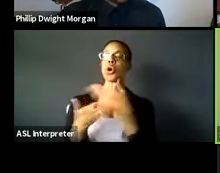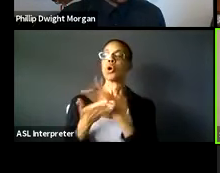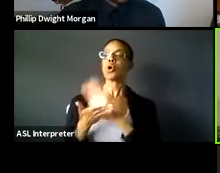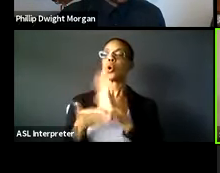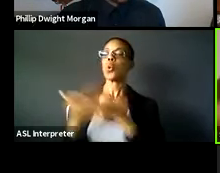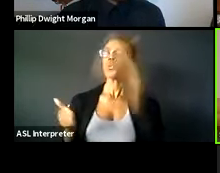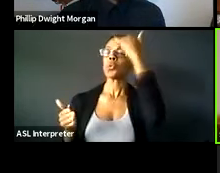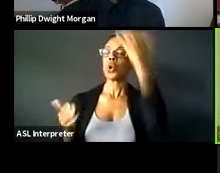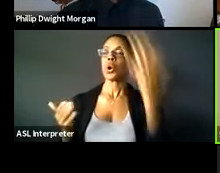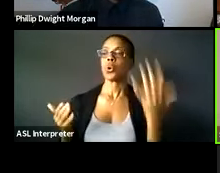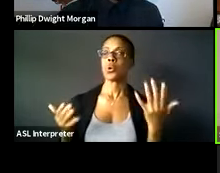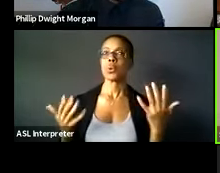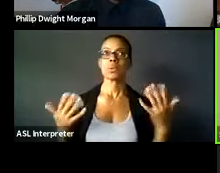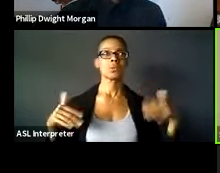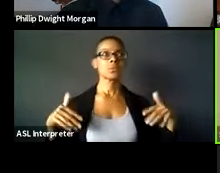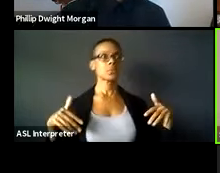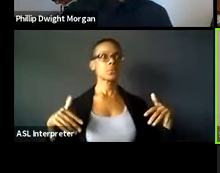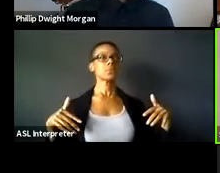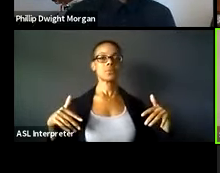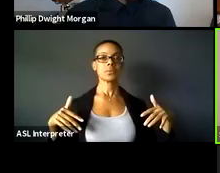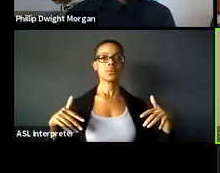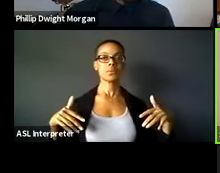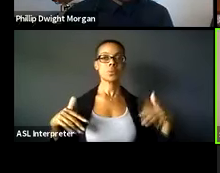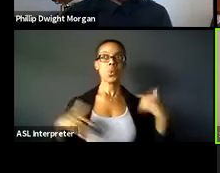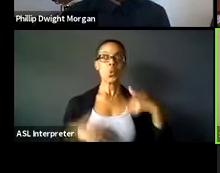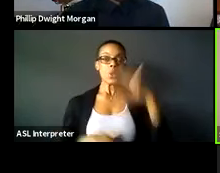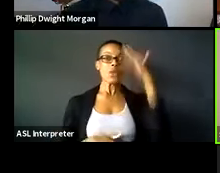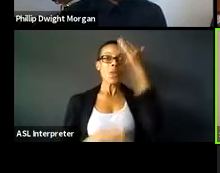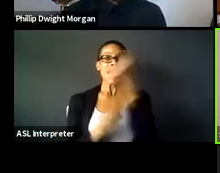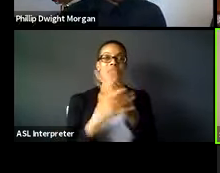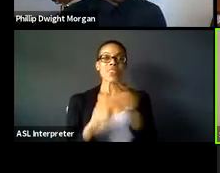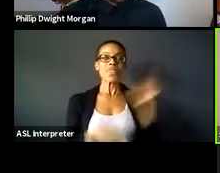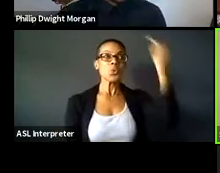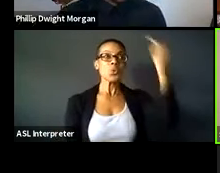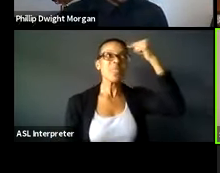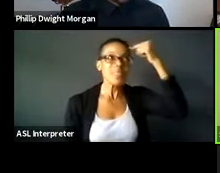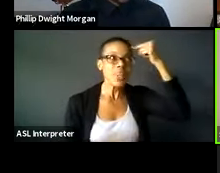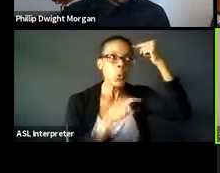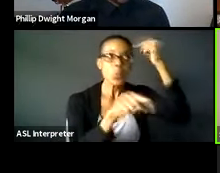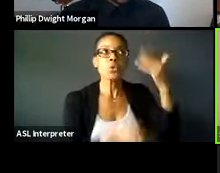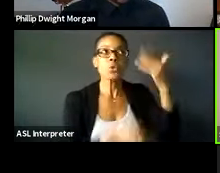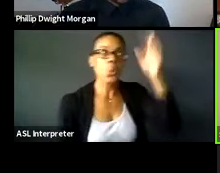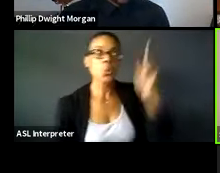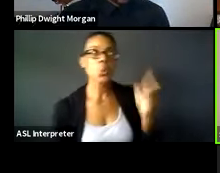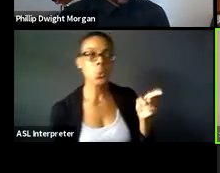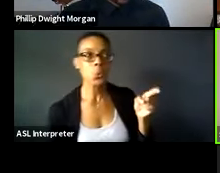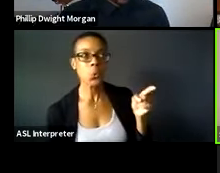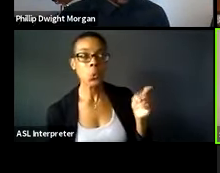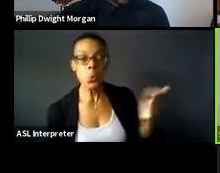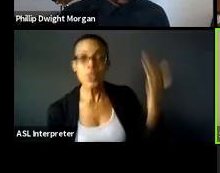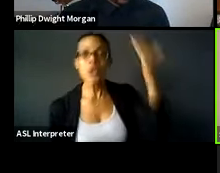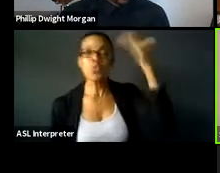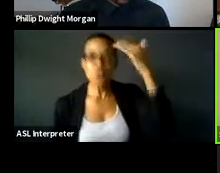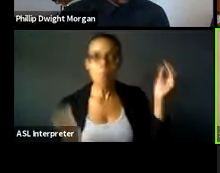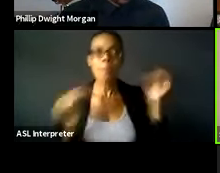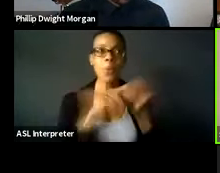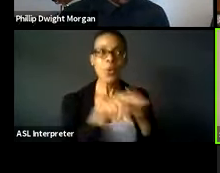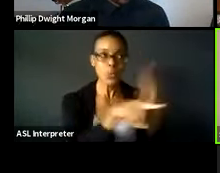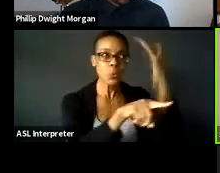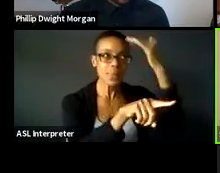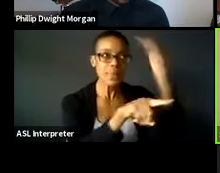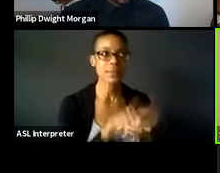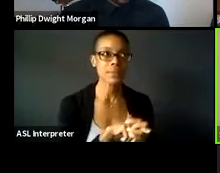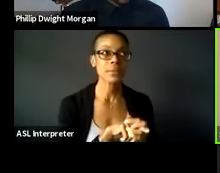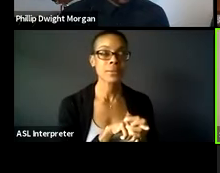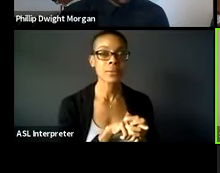is everything that you think we don't know. And what we are here to do now, and what I'm here to do now,